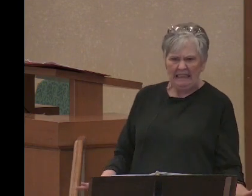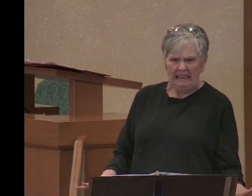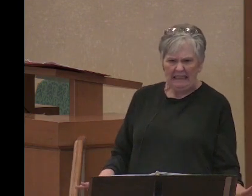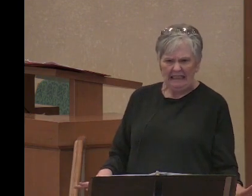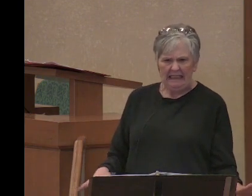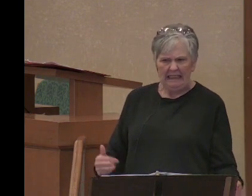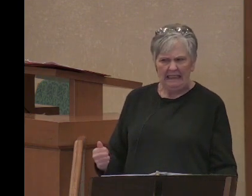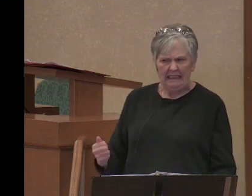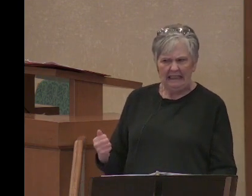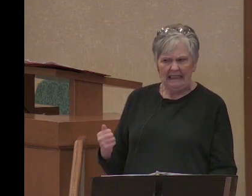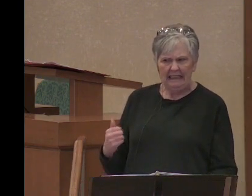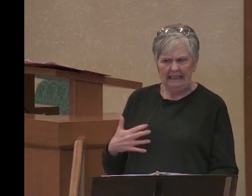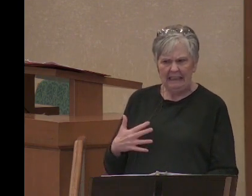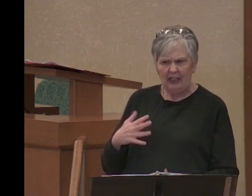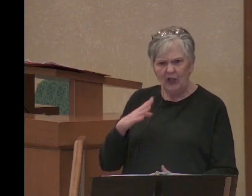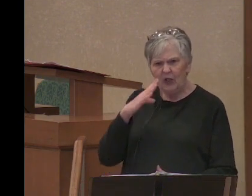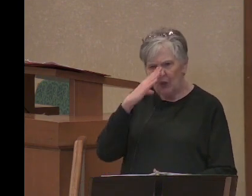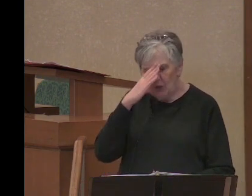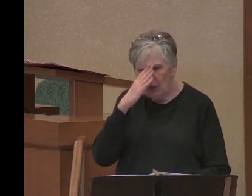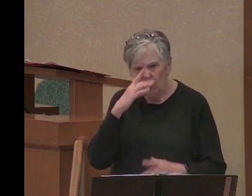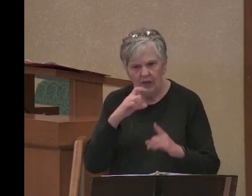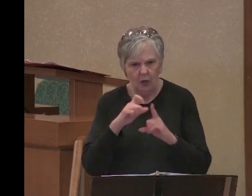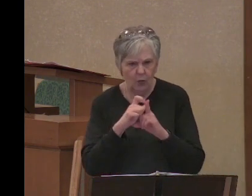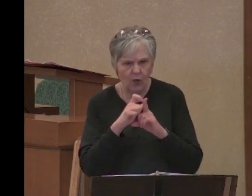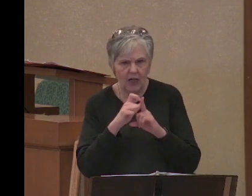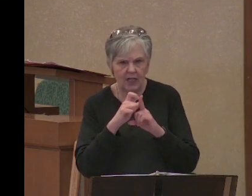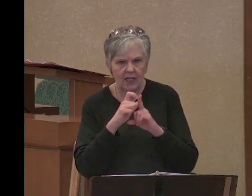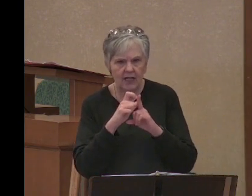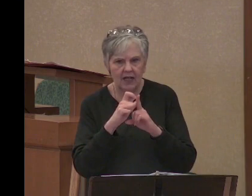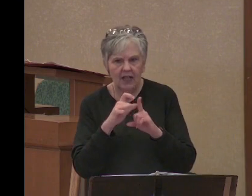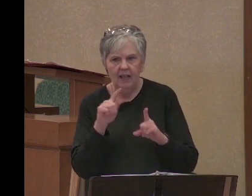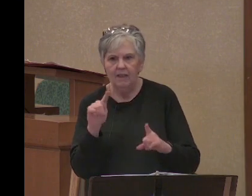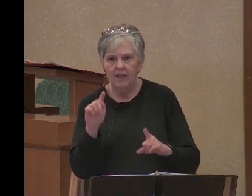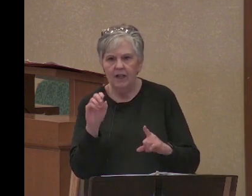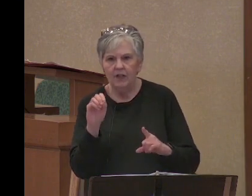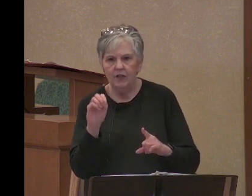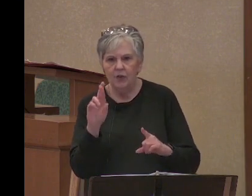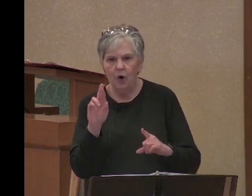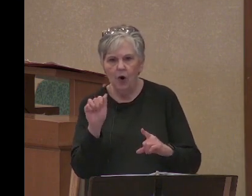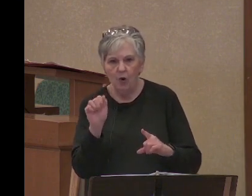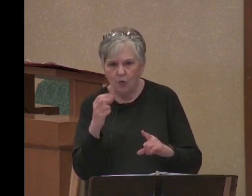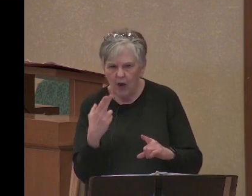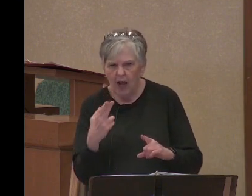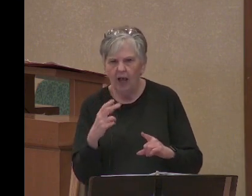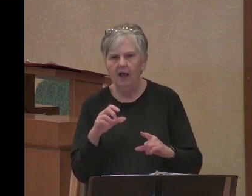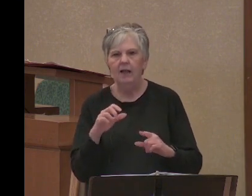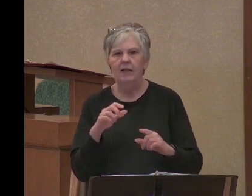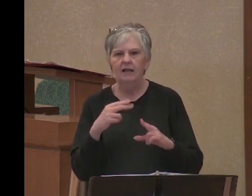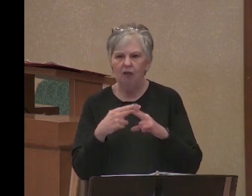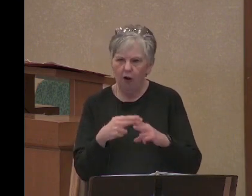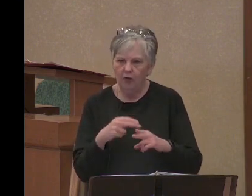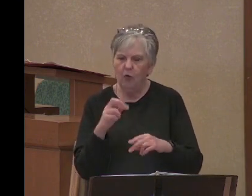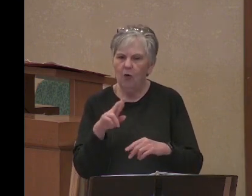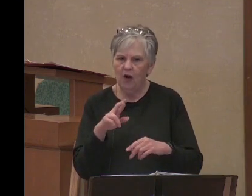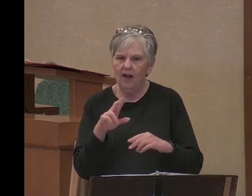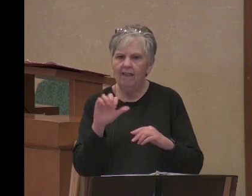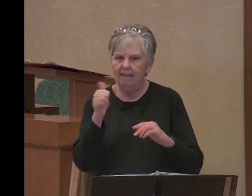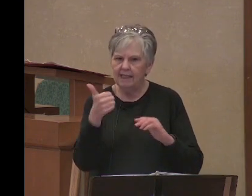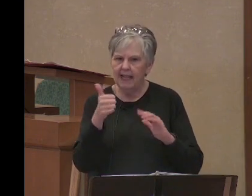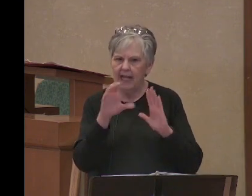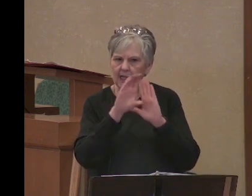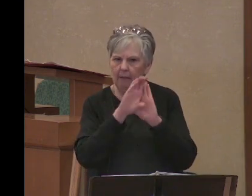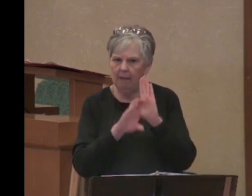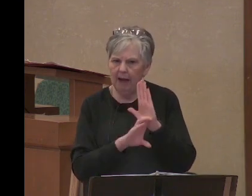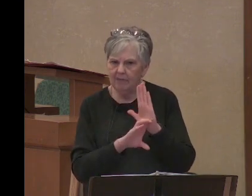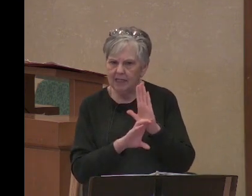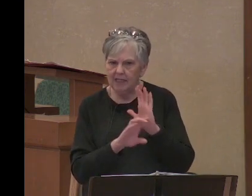people knew these words. They knew them as the Torah, the law, the 10 Commandments. So when Jesus